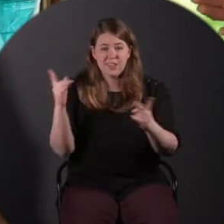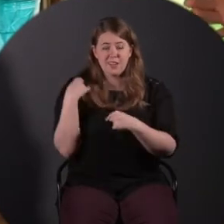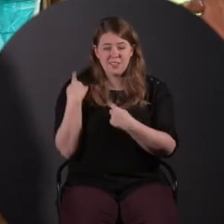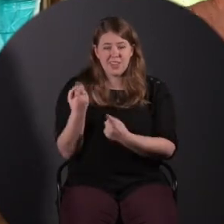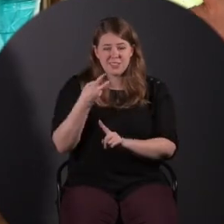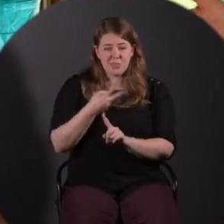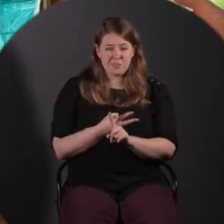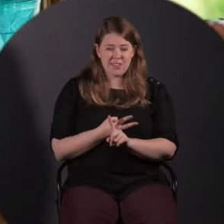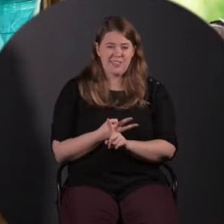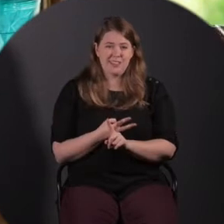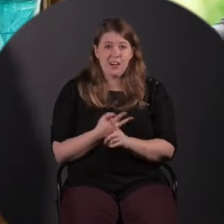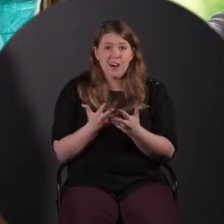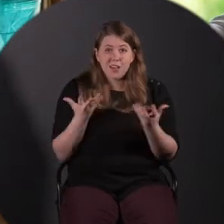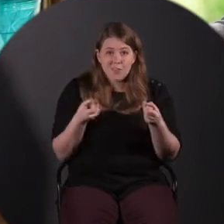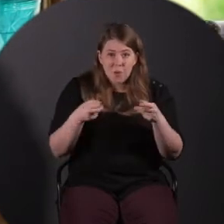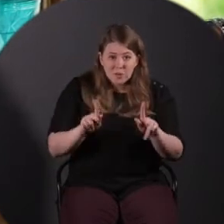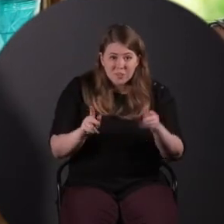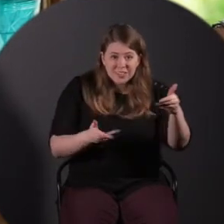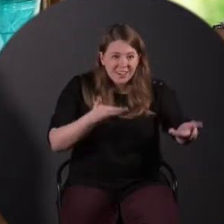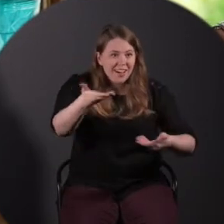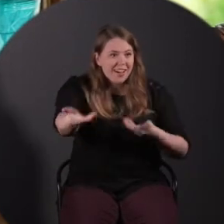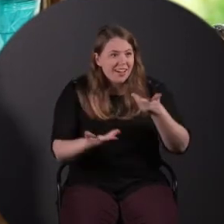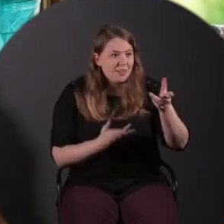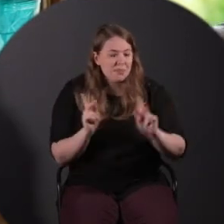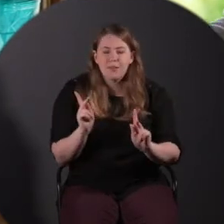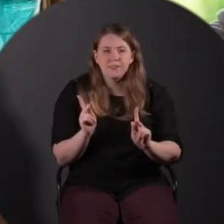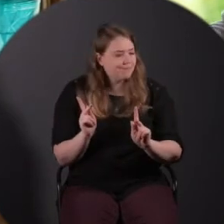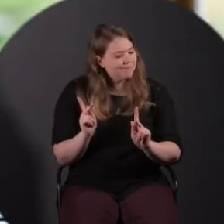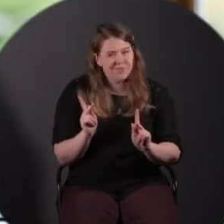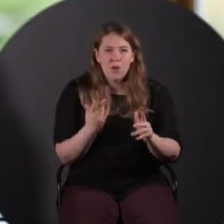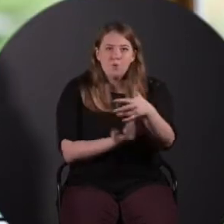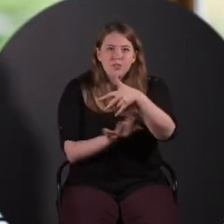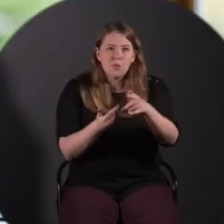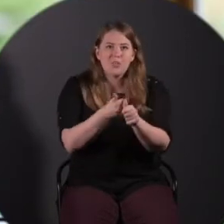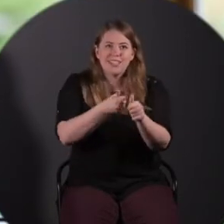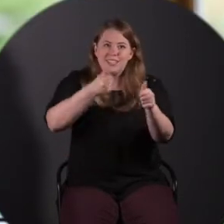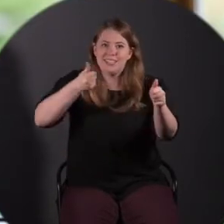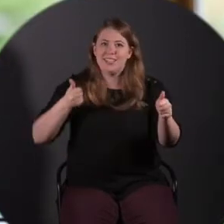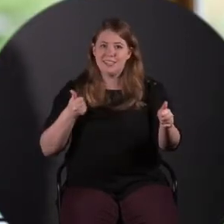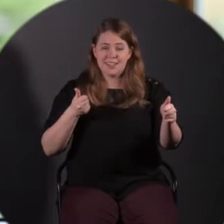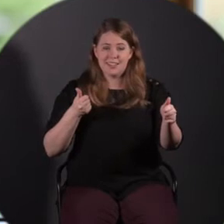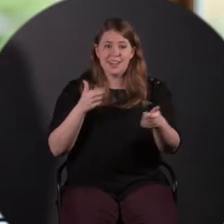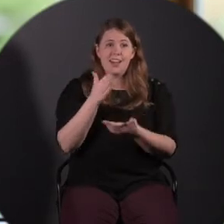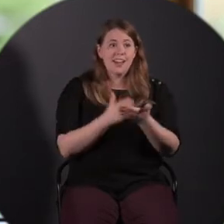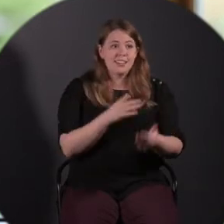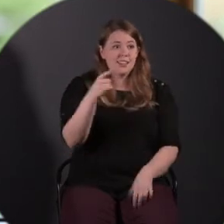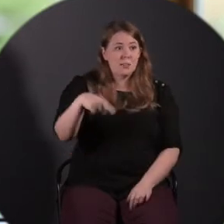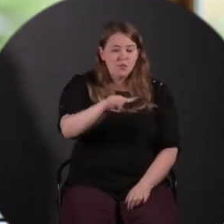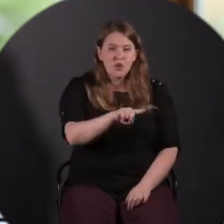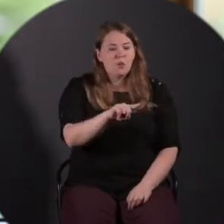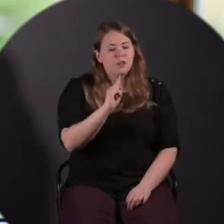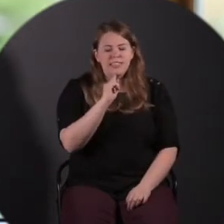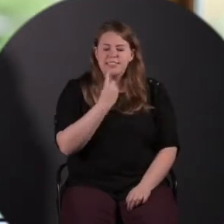been a whole lot of opportunities for hospitality. We've had to socially distance for 2 months. Some of you have put yourself on extreme